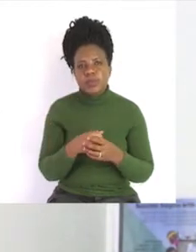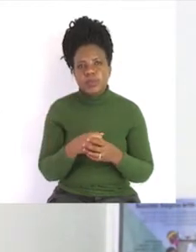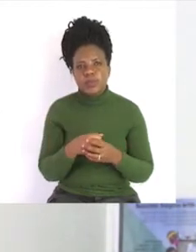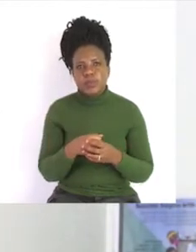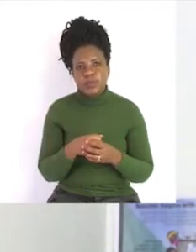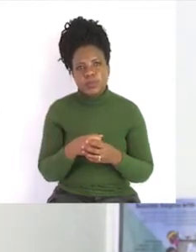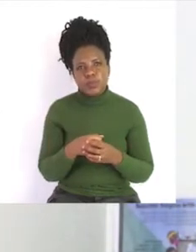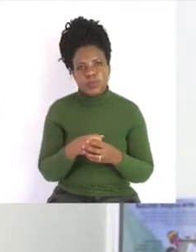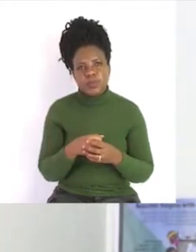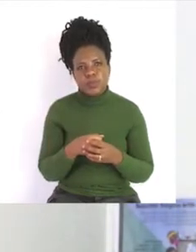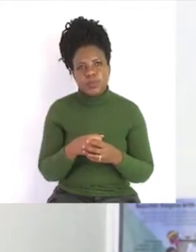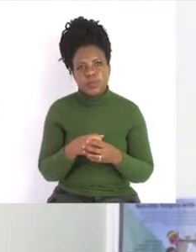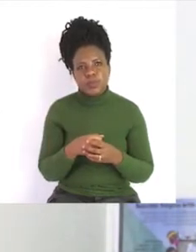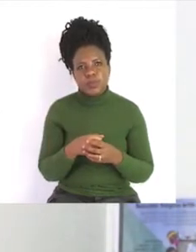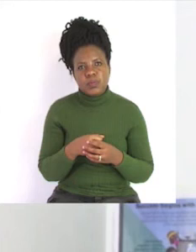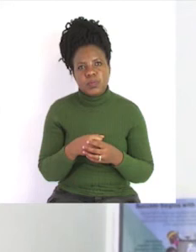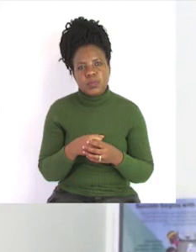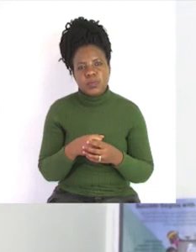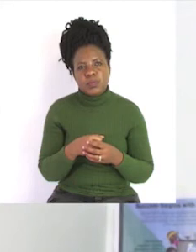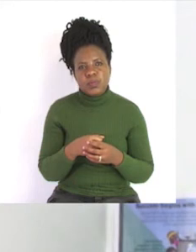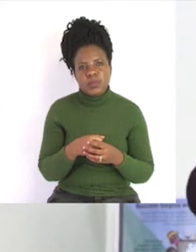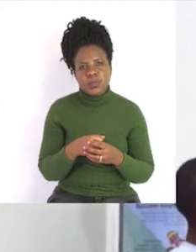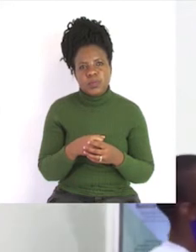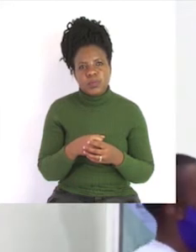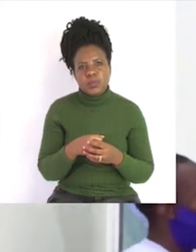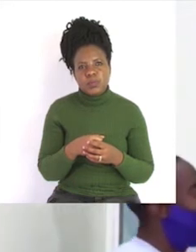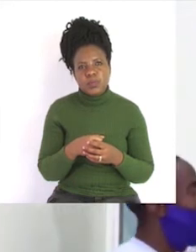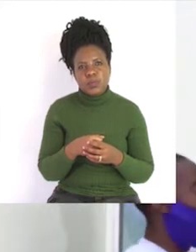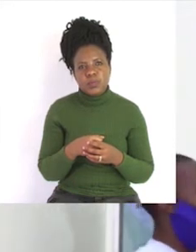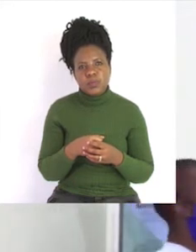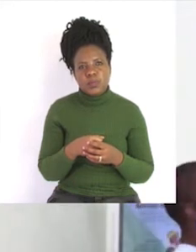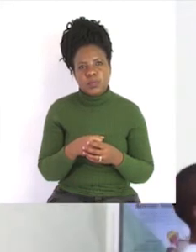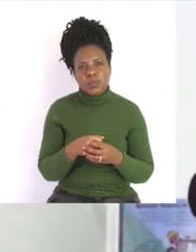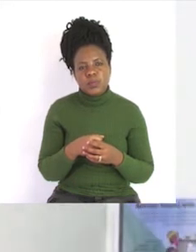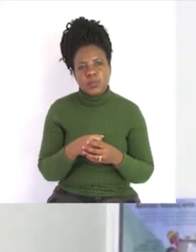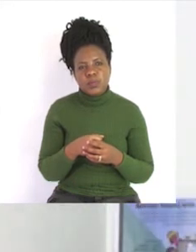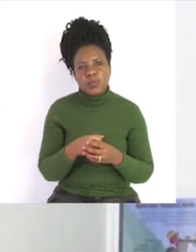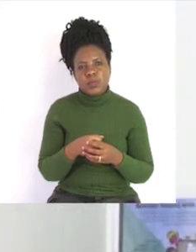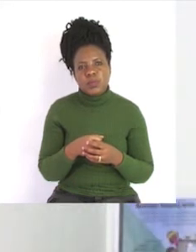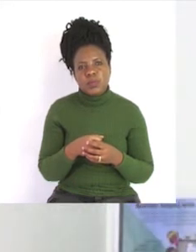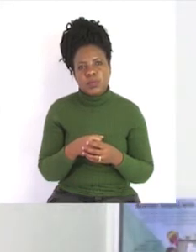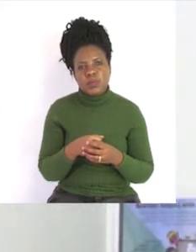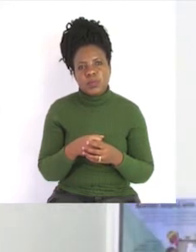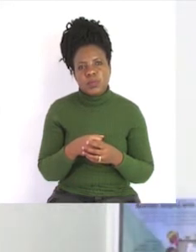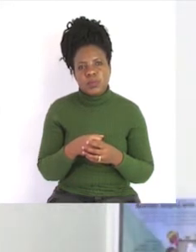I will have to go ask here. So then 11 minus 4 will give me how